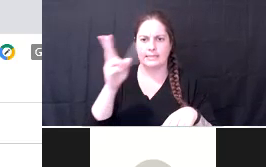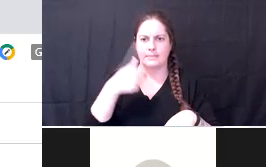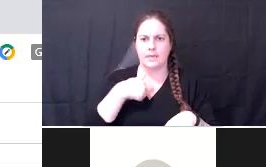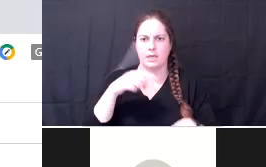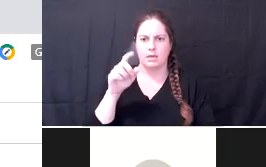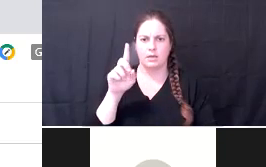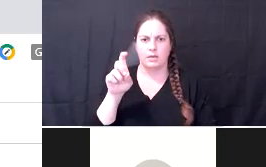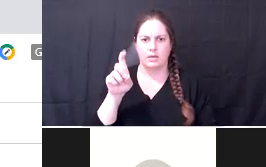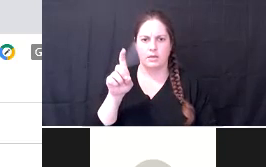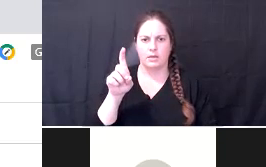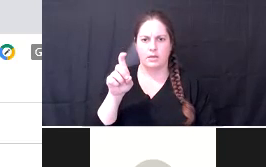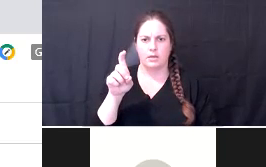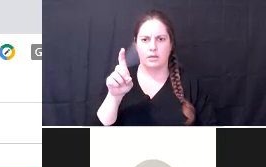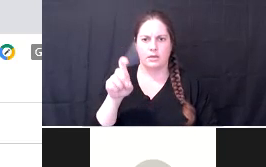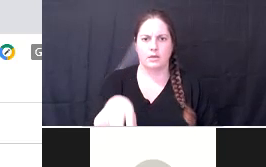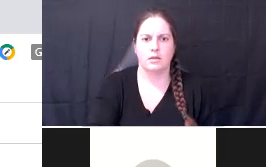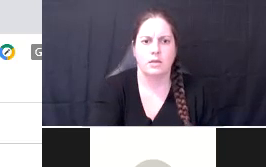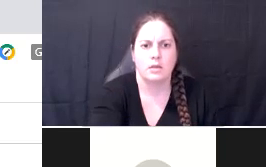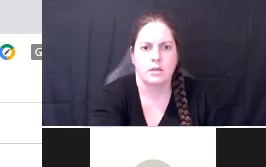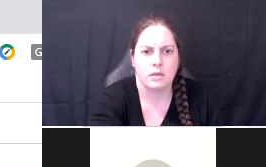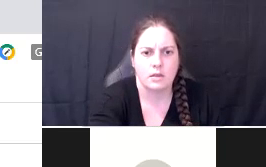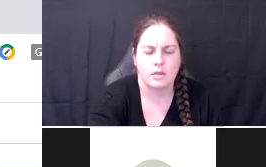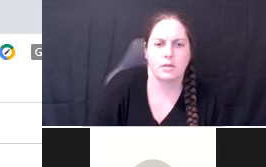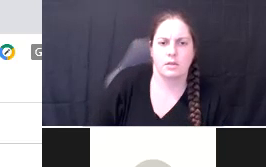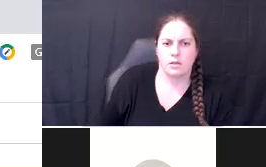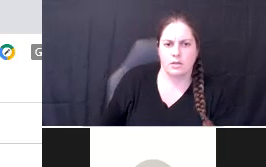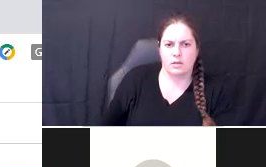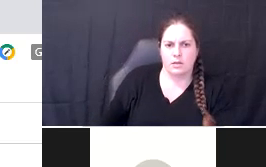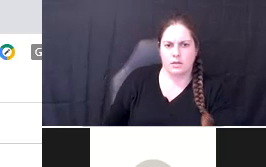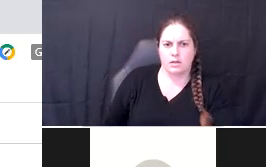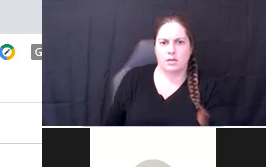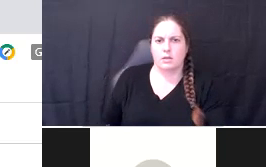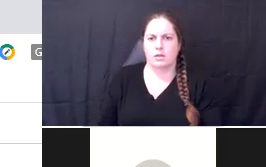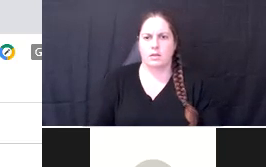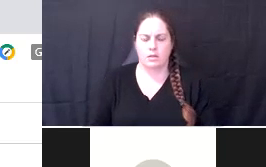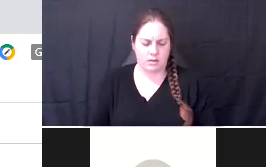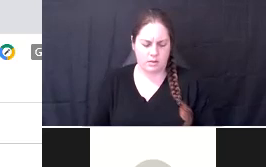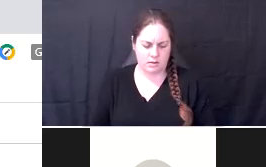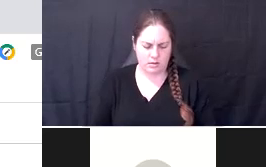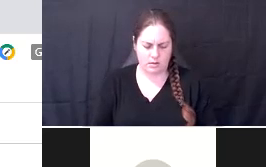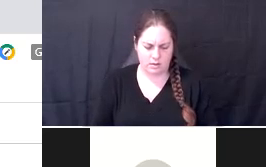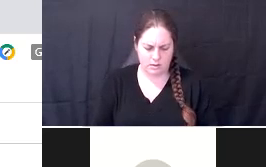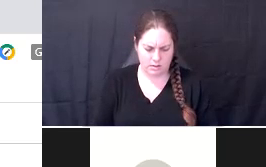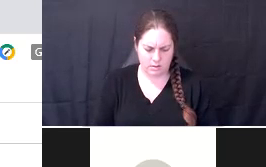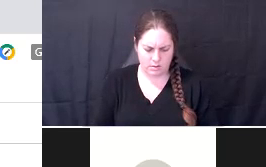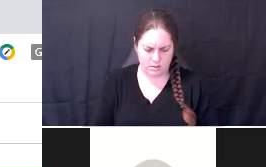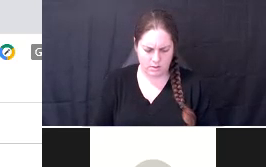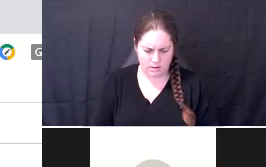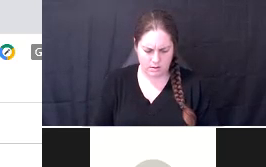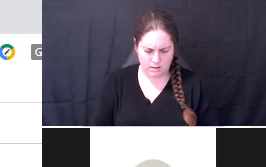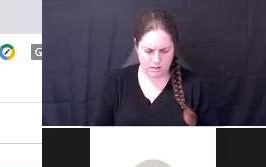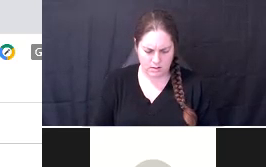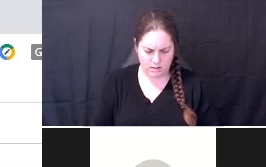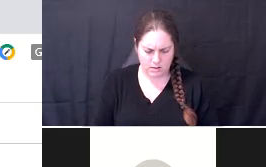Typically, the way things are set up in this class, the cutoff for turning in assignments is 11:59 p.m.,